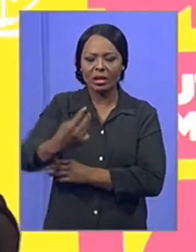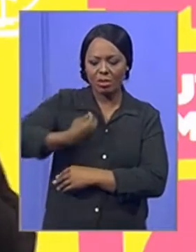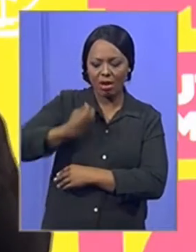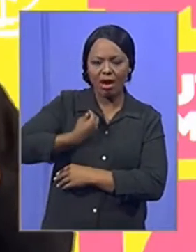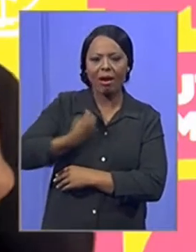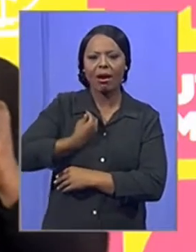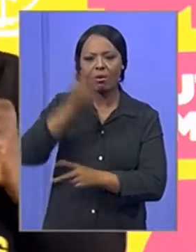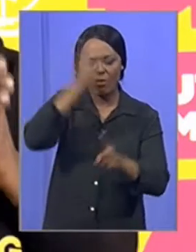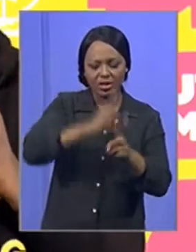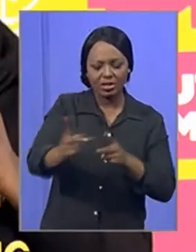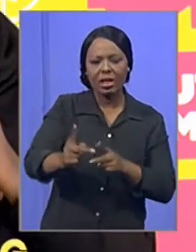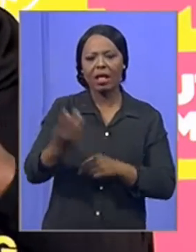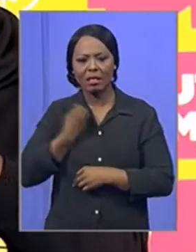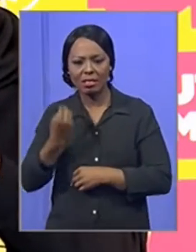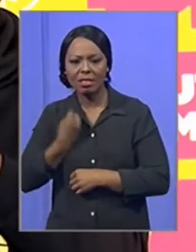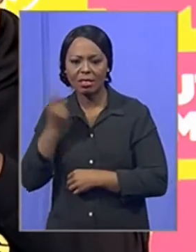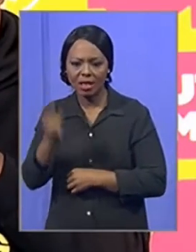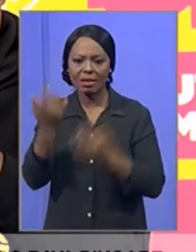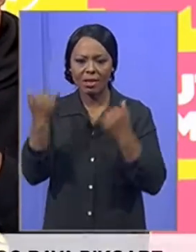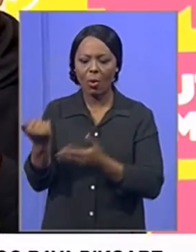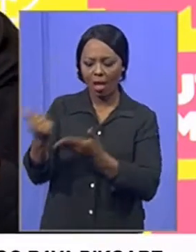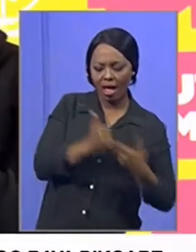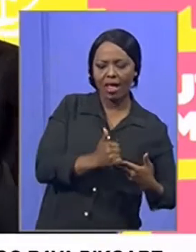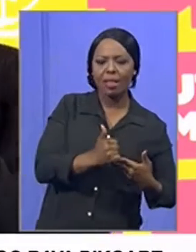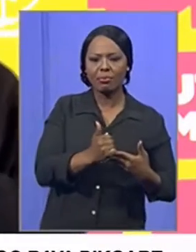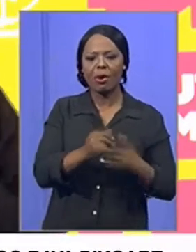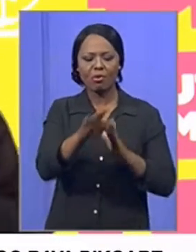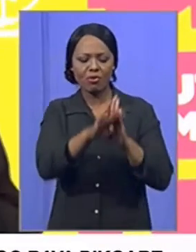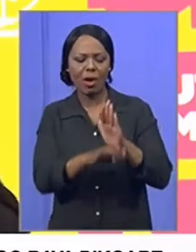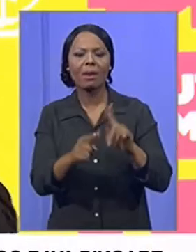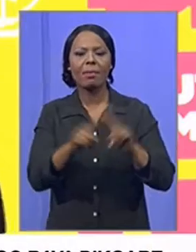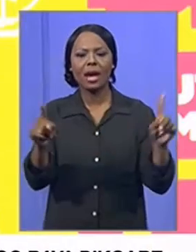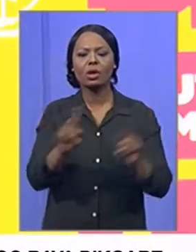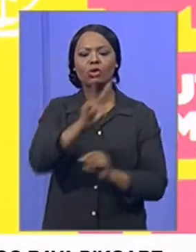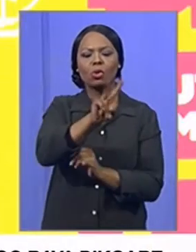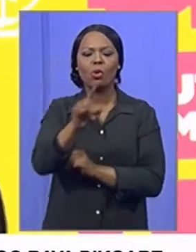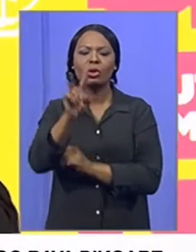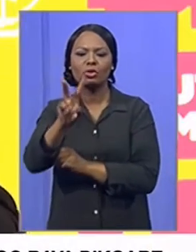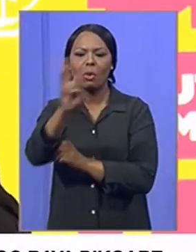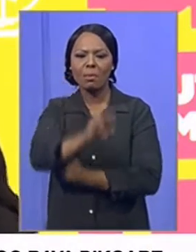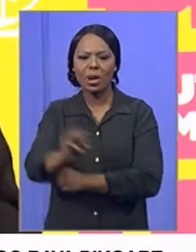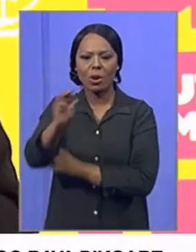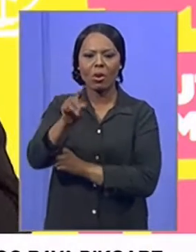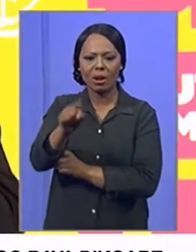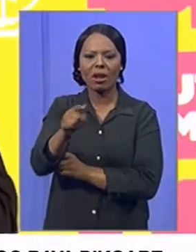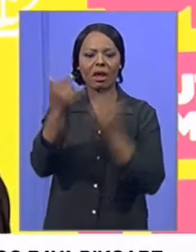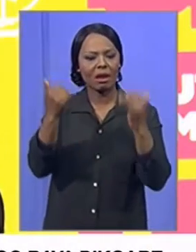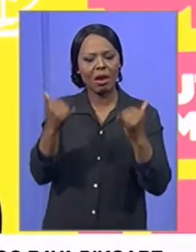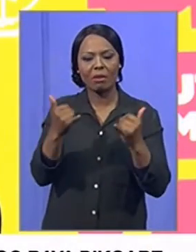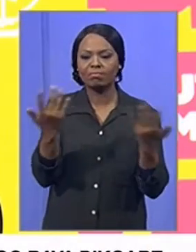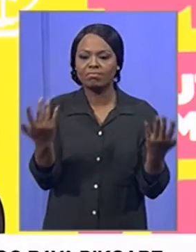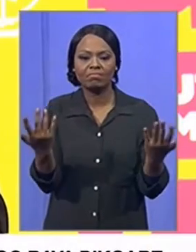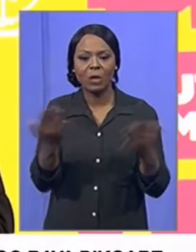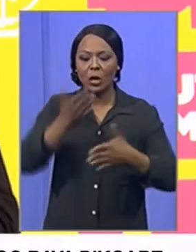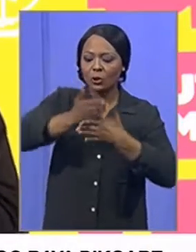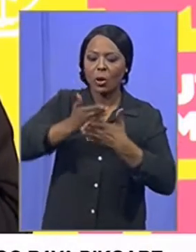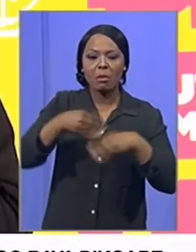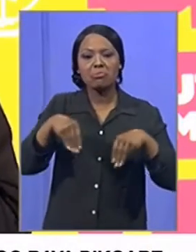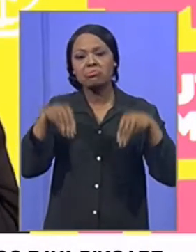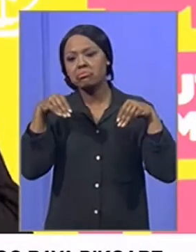young professionals who are helping us in those programs, but there's 2.2 million young people who are not in